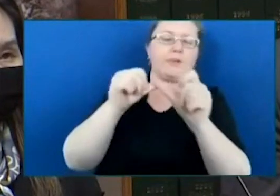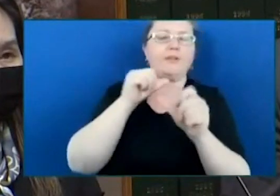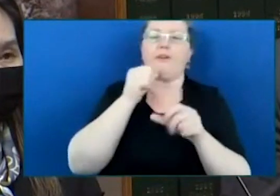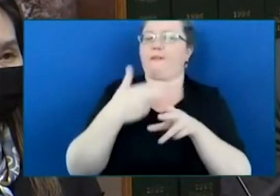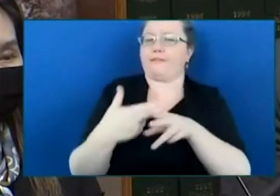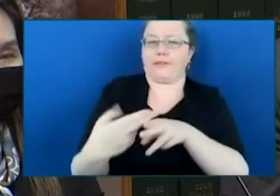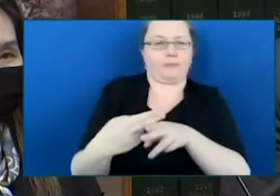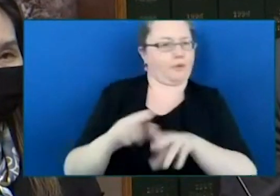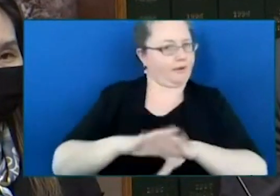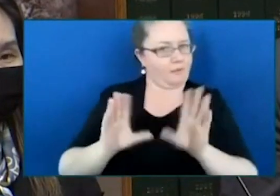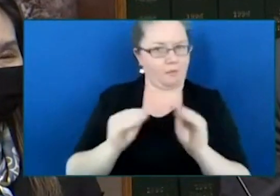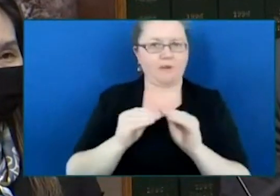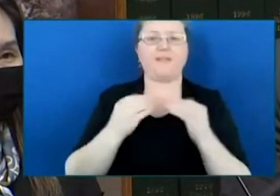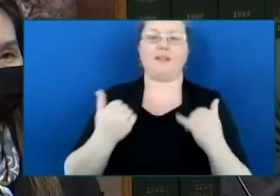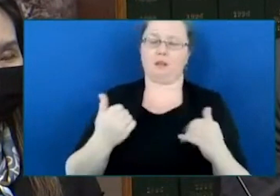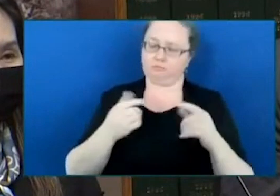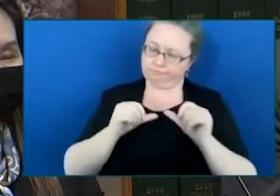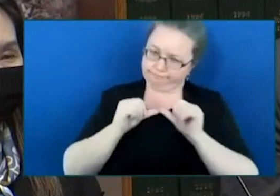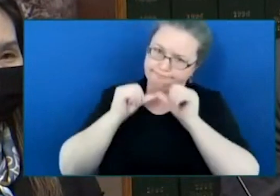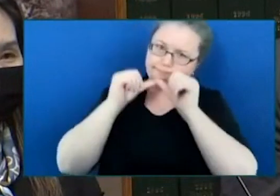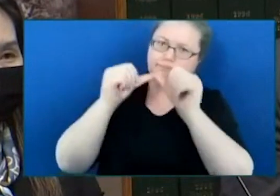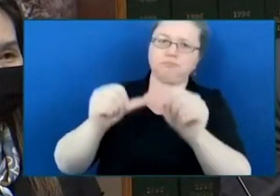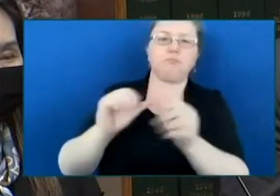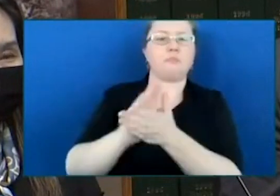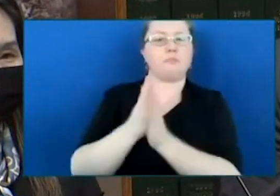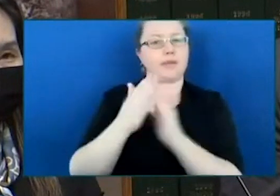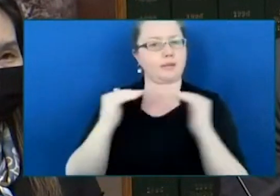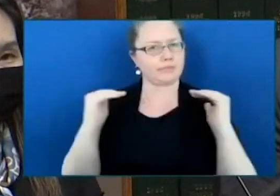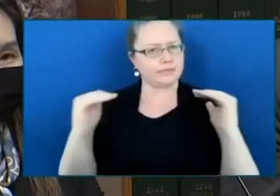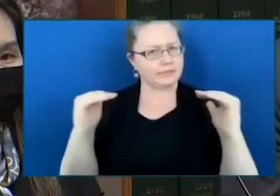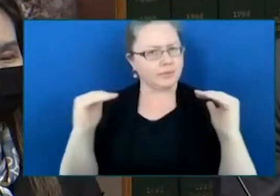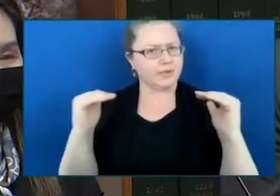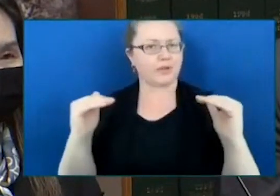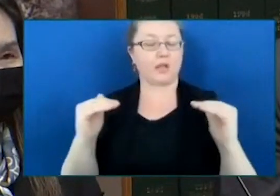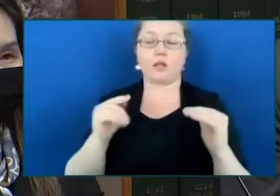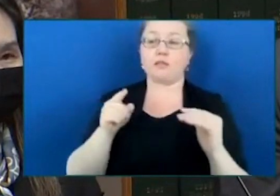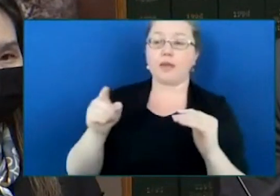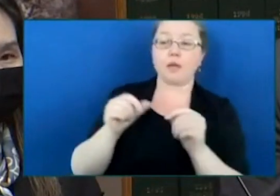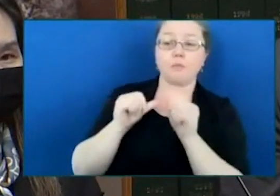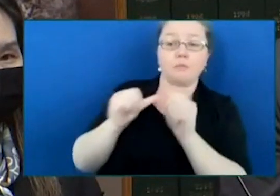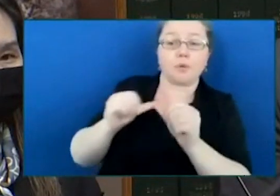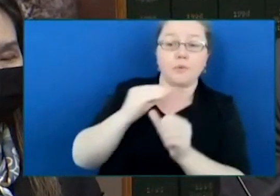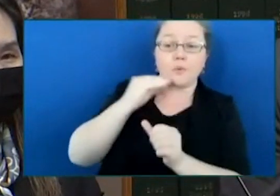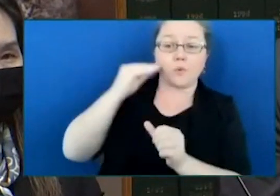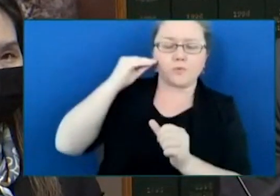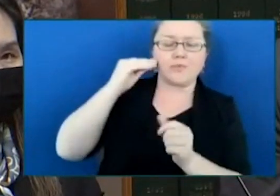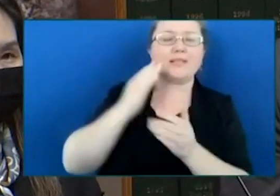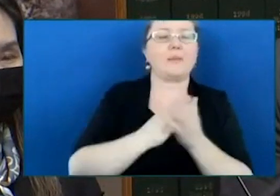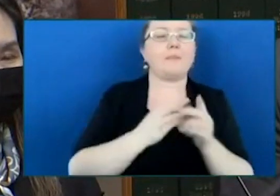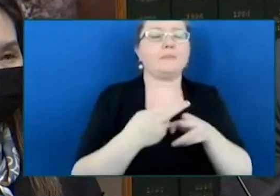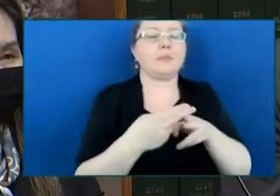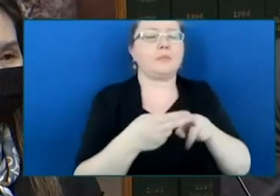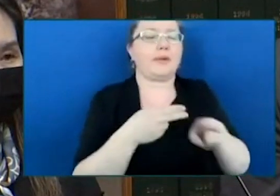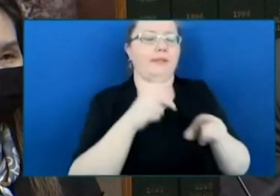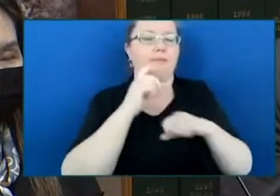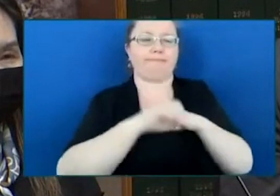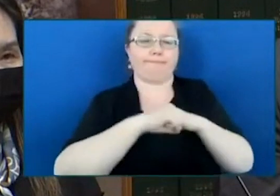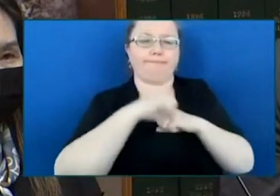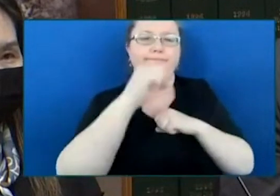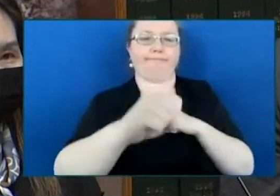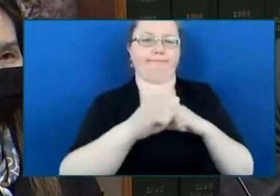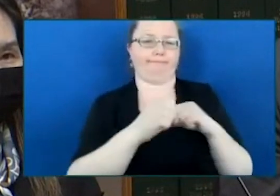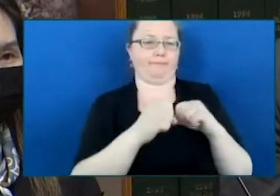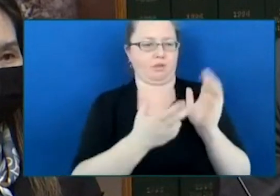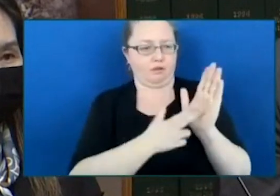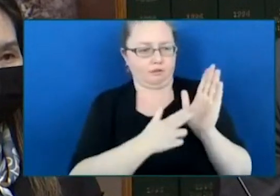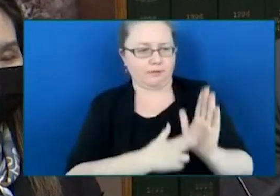buildings. To give people stability while new permanent homes are being built, we are extending leases on some temporary spaces. Additionally, new